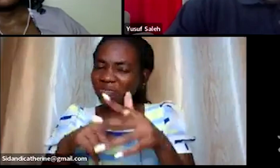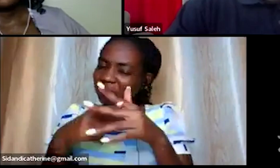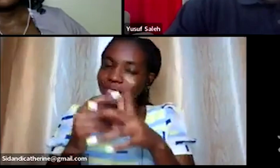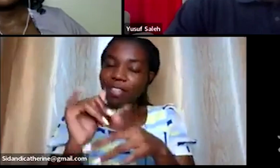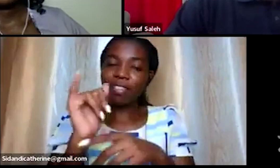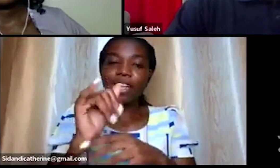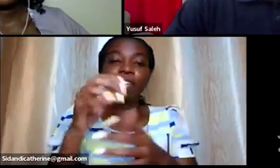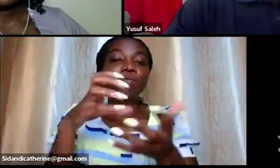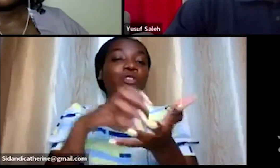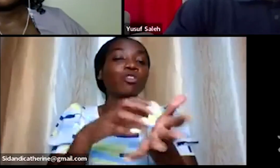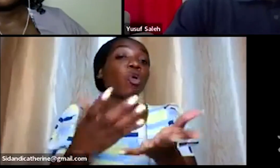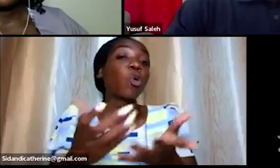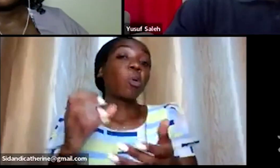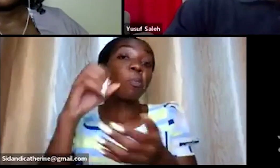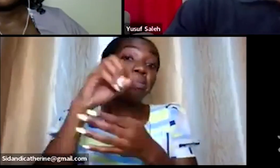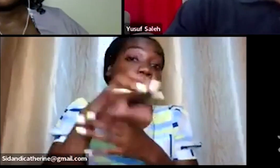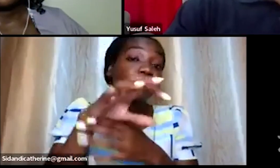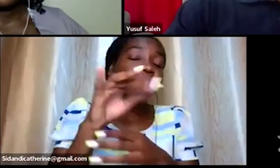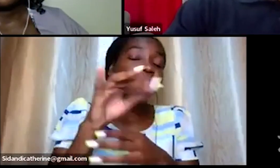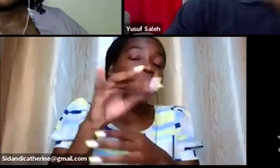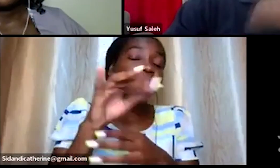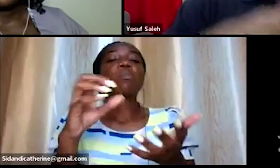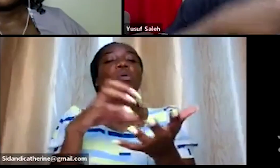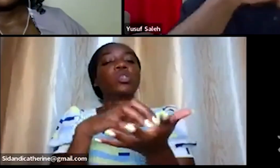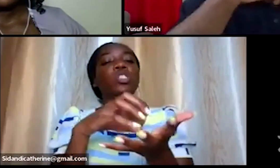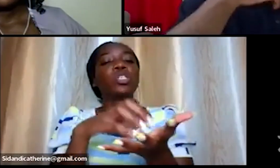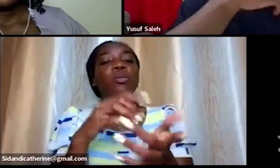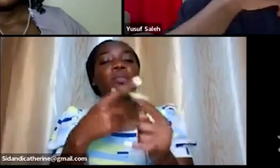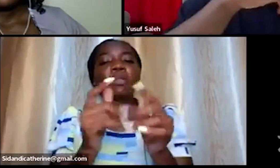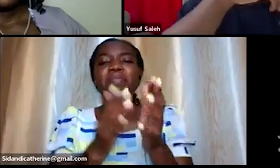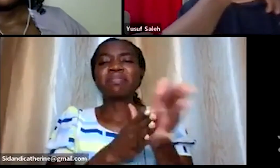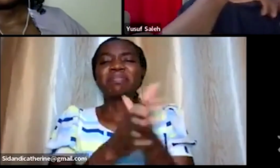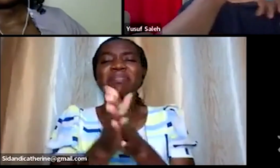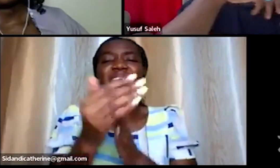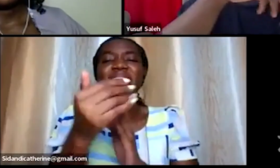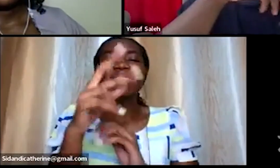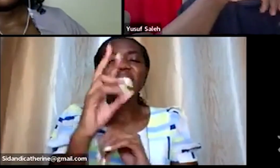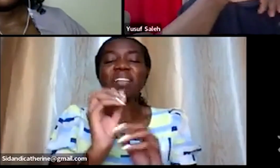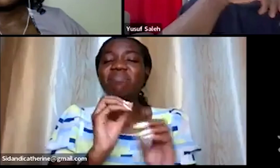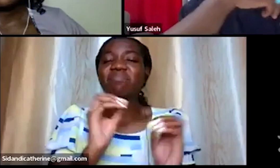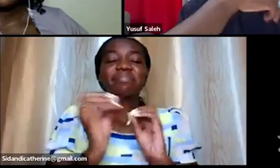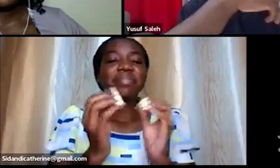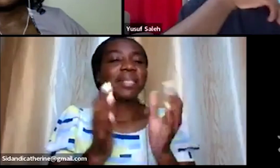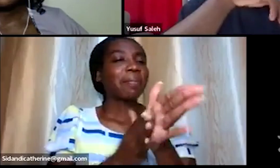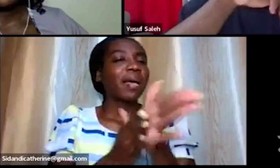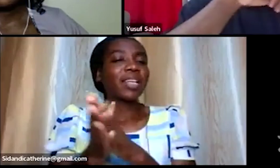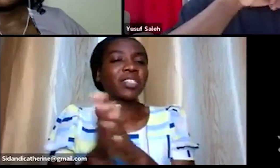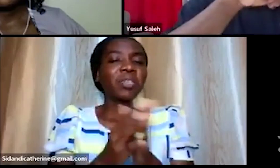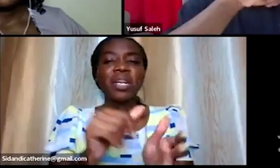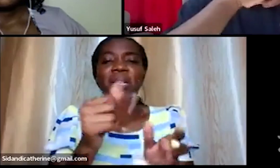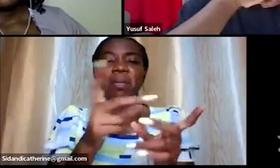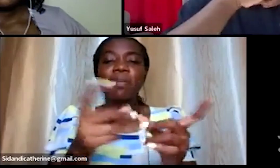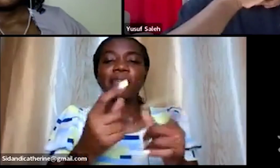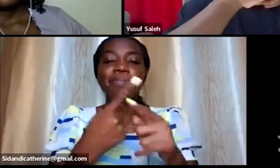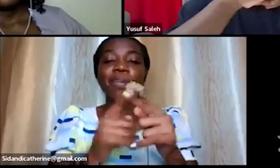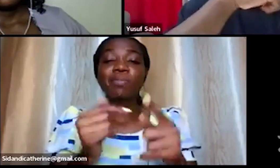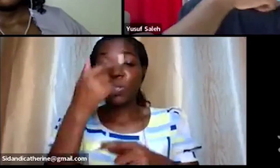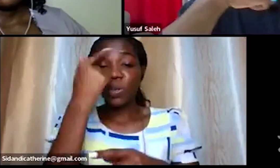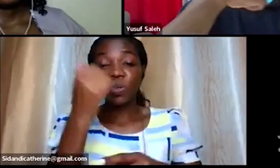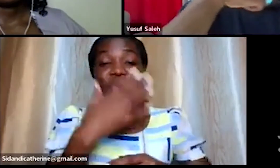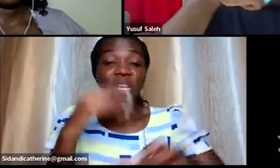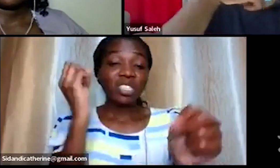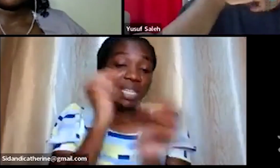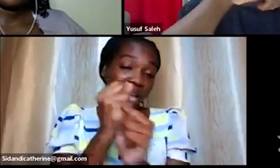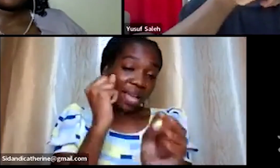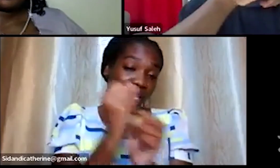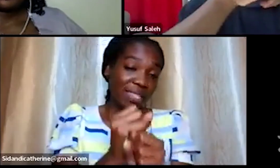just placed in that position, but their passion is not in HR. Their passion is somewhere else, but just because they're looking for a job, just